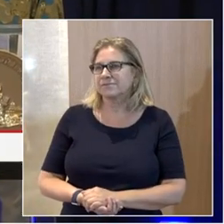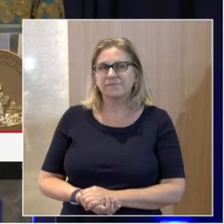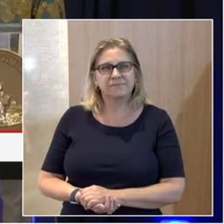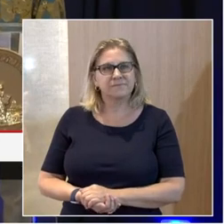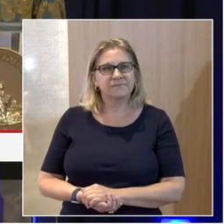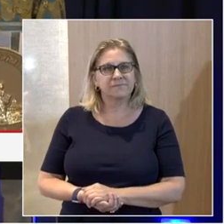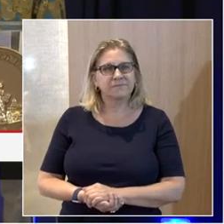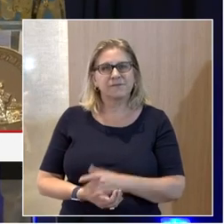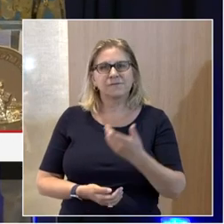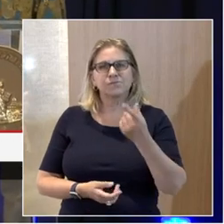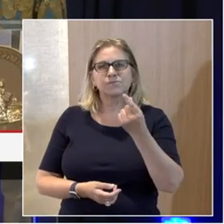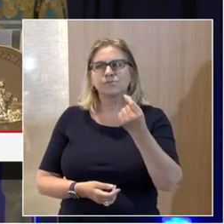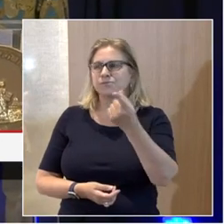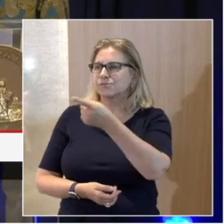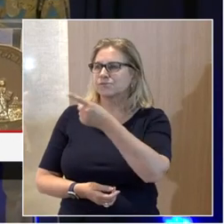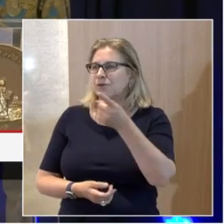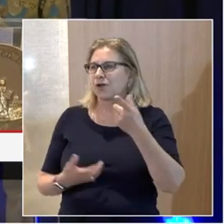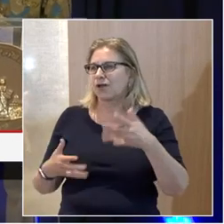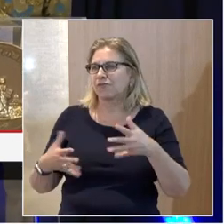that.